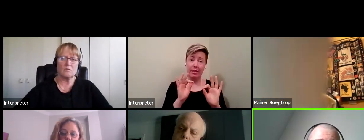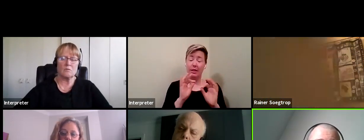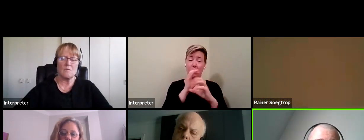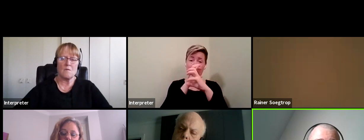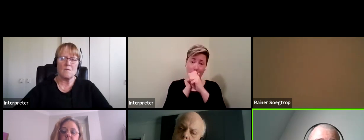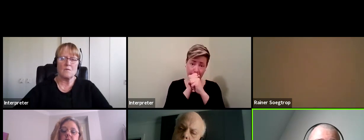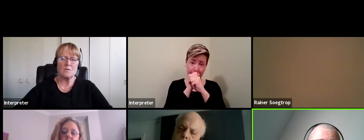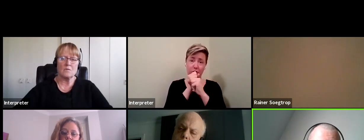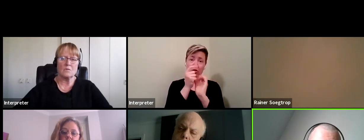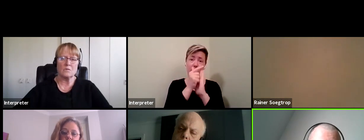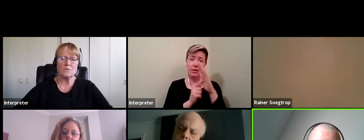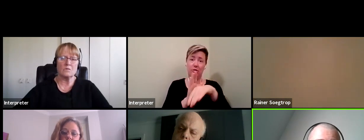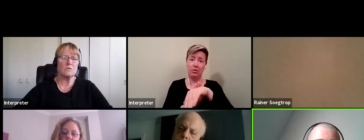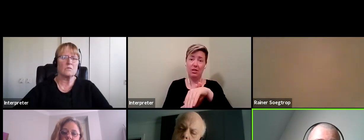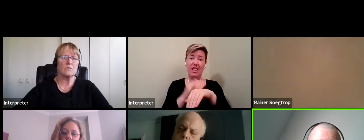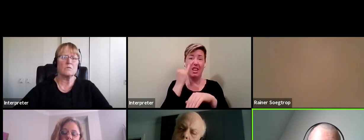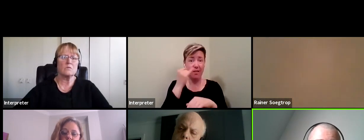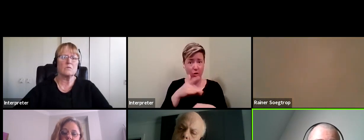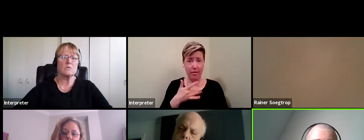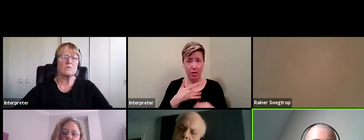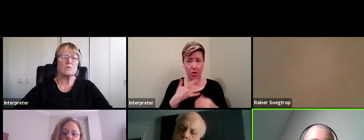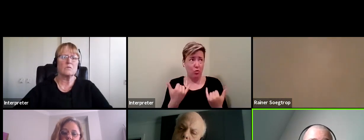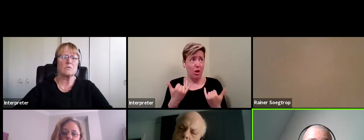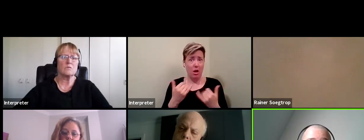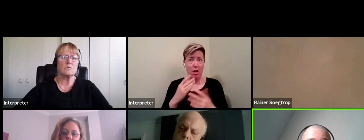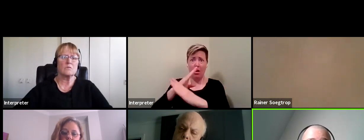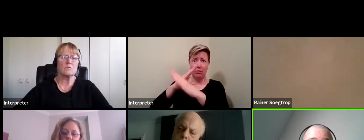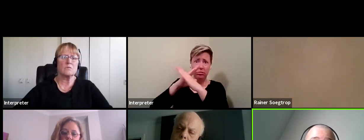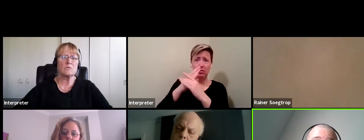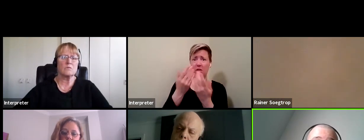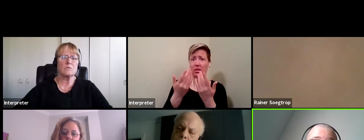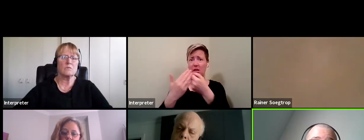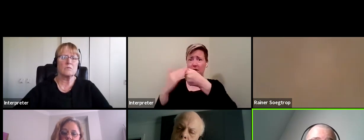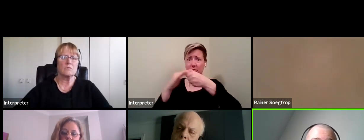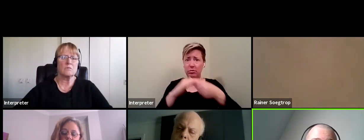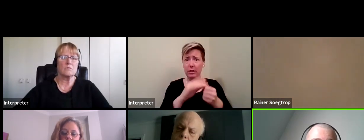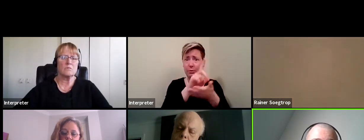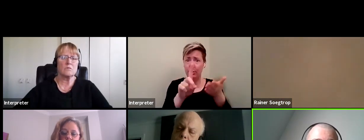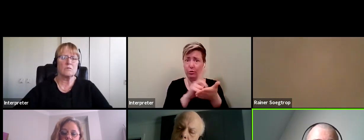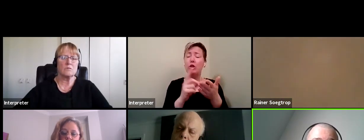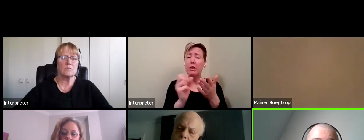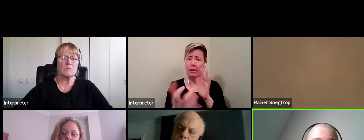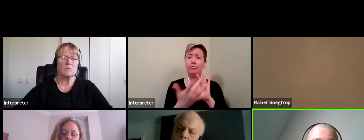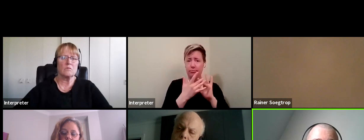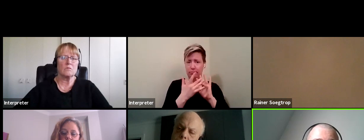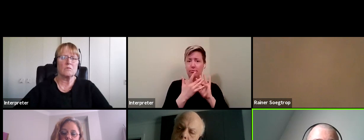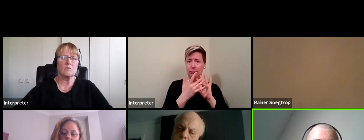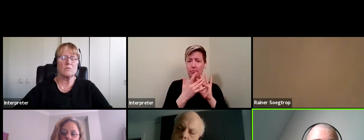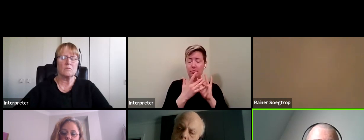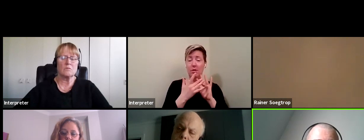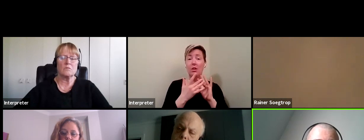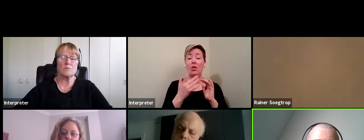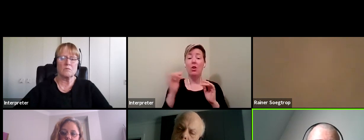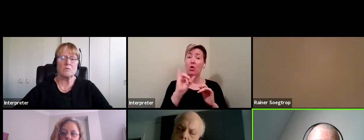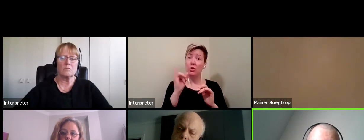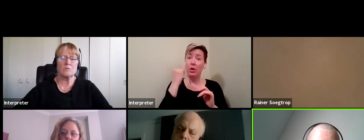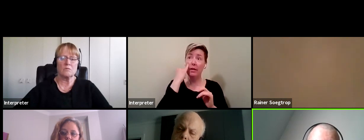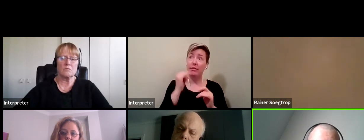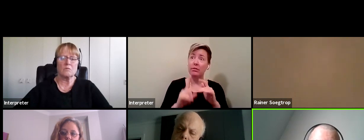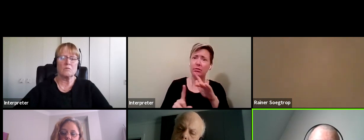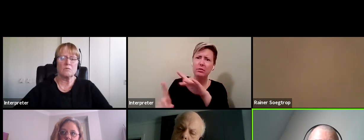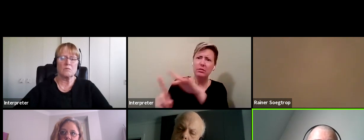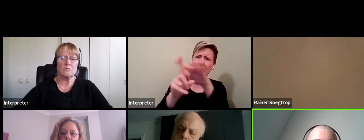you're experiencing barriers and discrimination during this health crisis. We also learn from you about any new and emerging issues